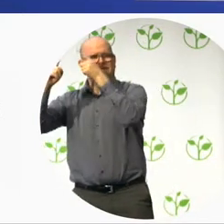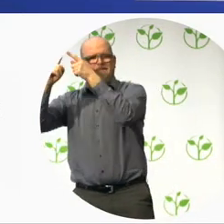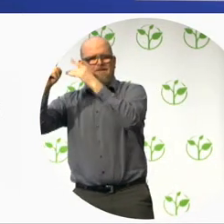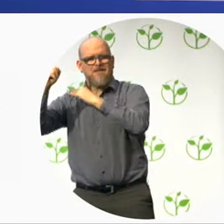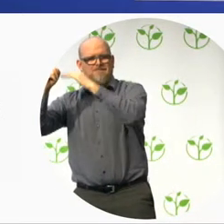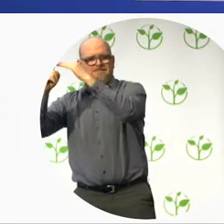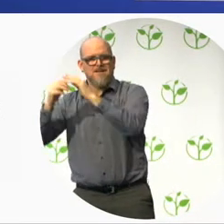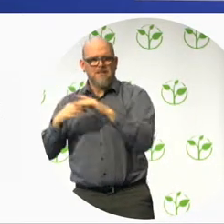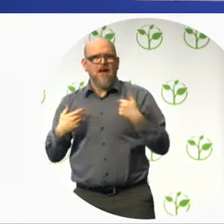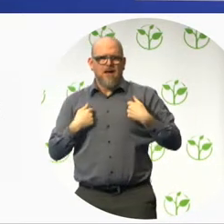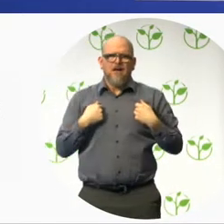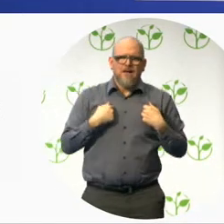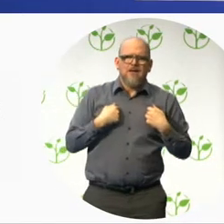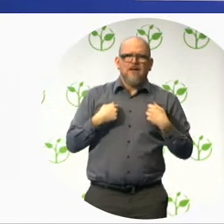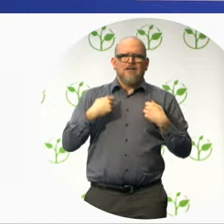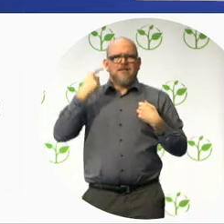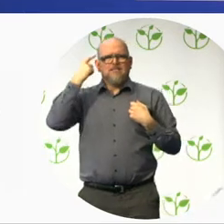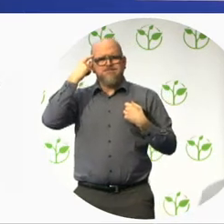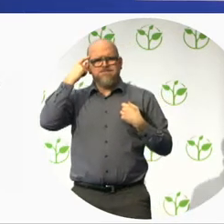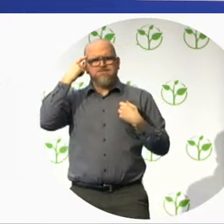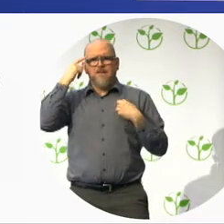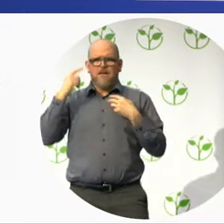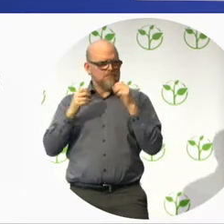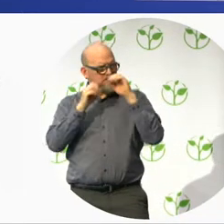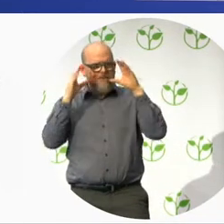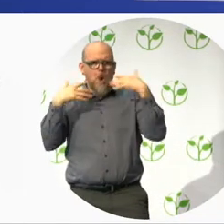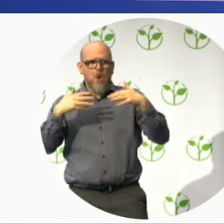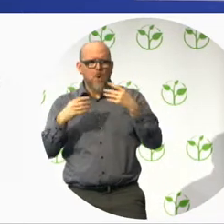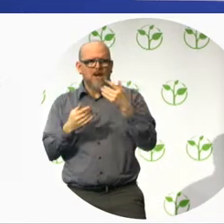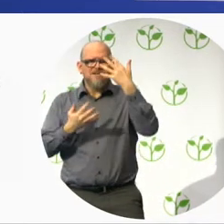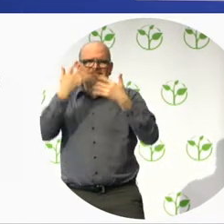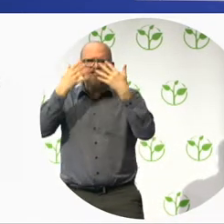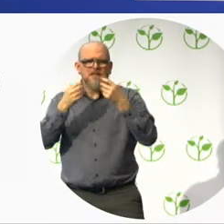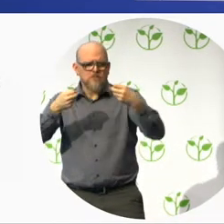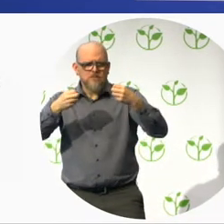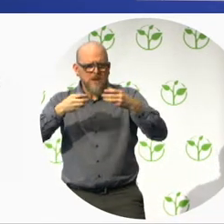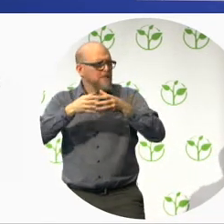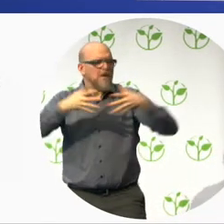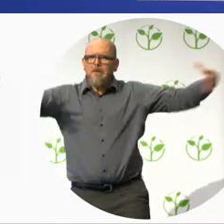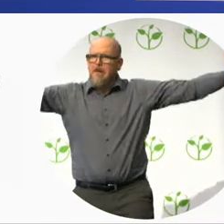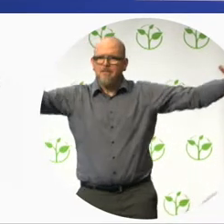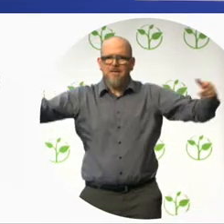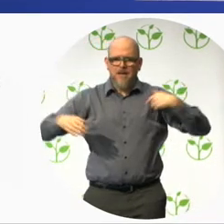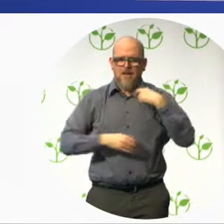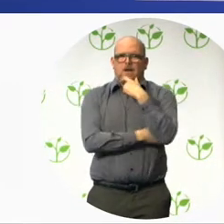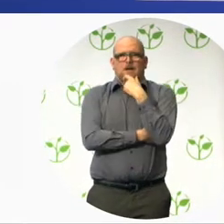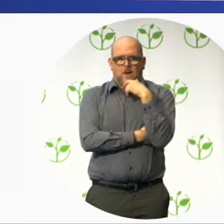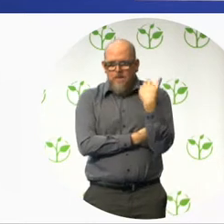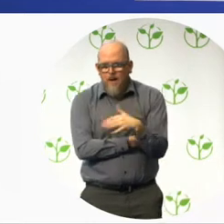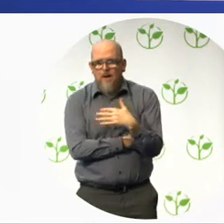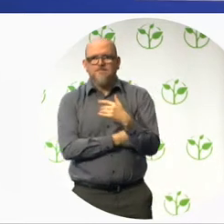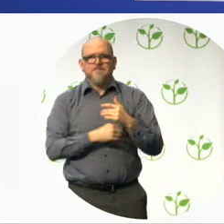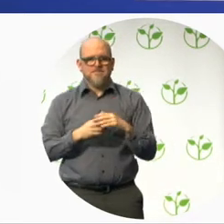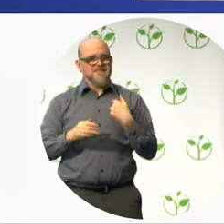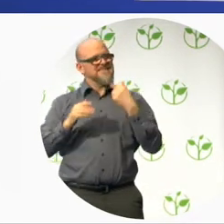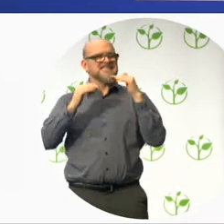provide products. The standard is 3 to 9 days for, not for live captioning, of course, that would be